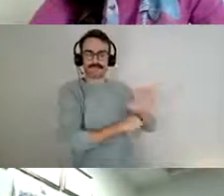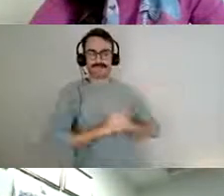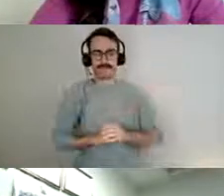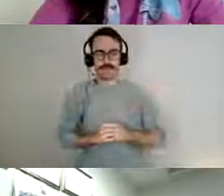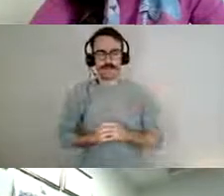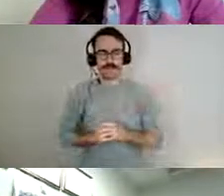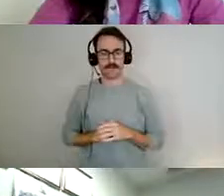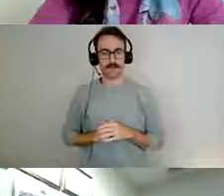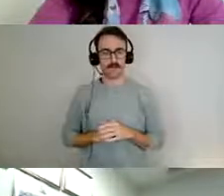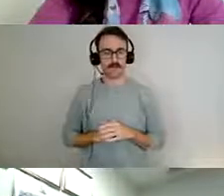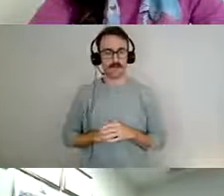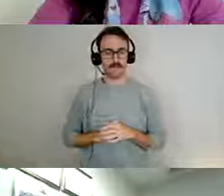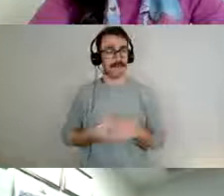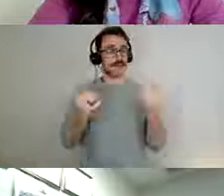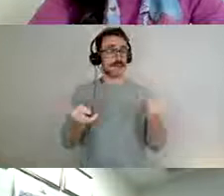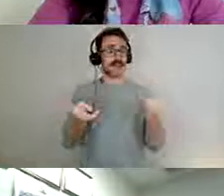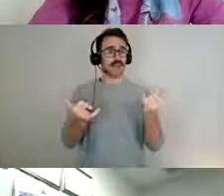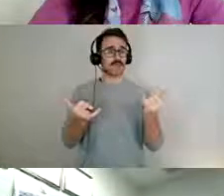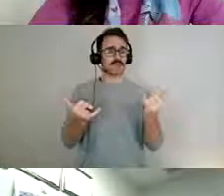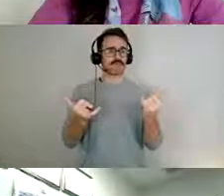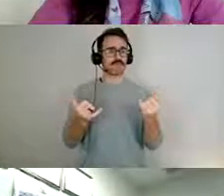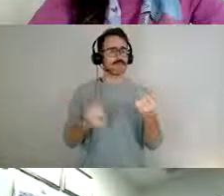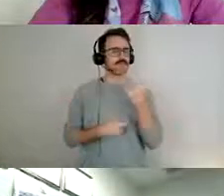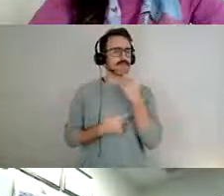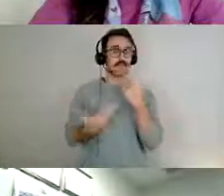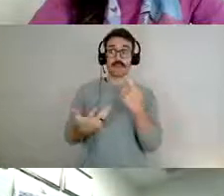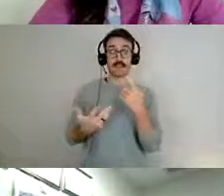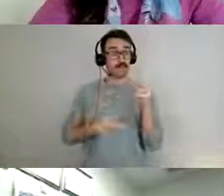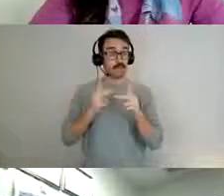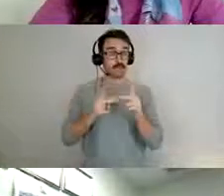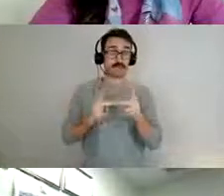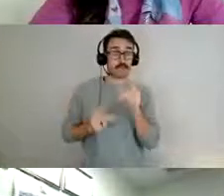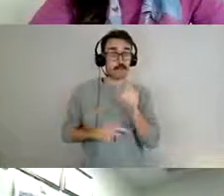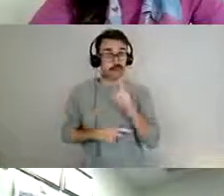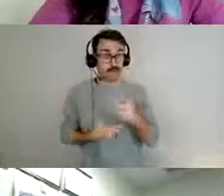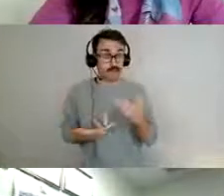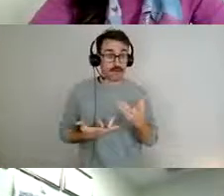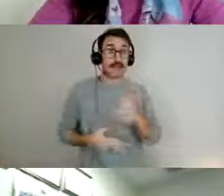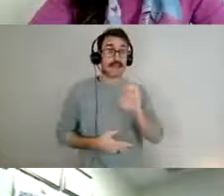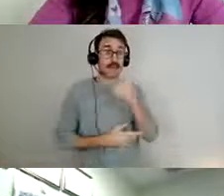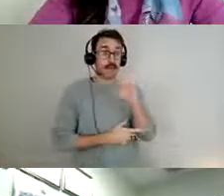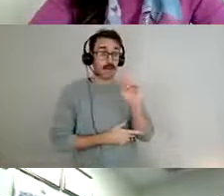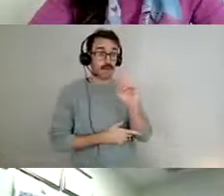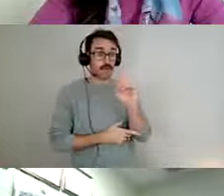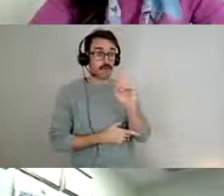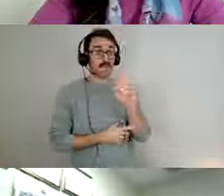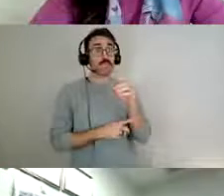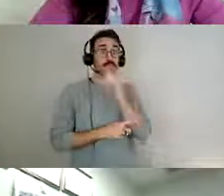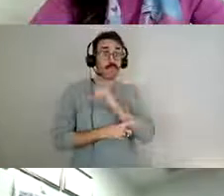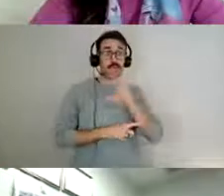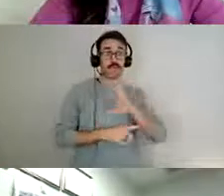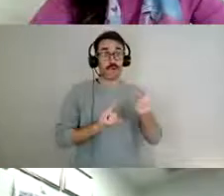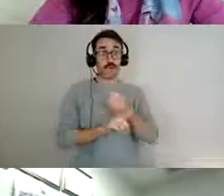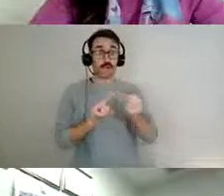Actually, at this point, I just want to say that for those of you who don't know, Elder Abuse Prevention Ontario, we are a provincially